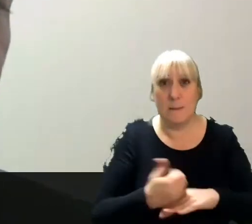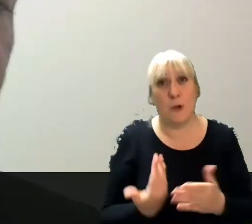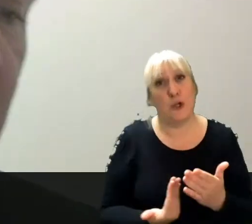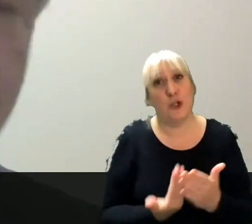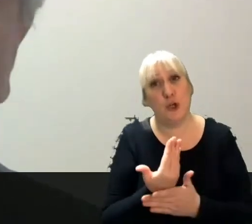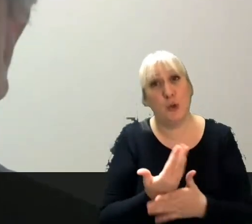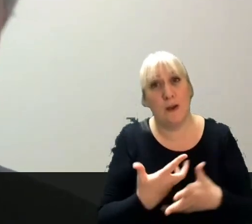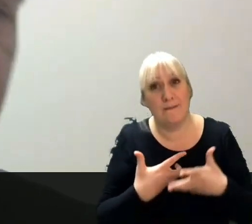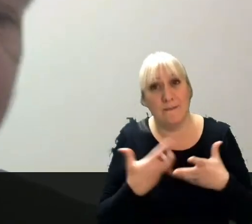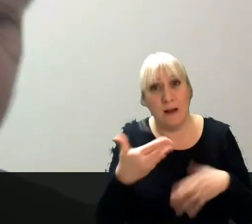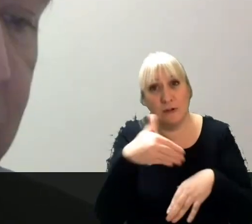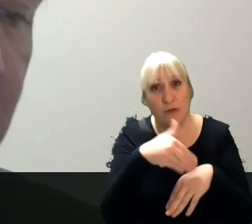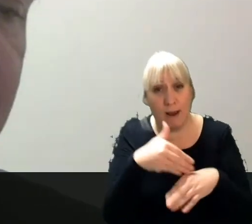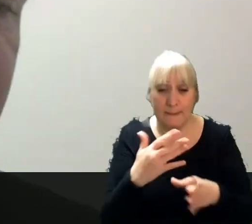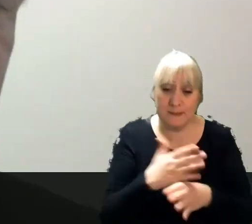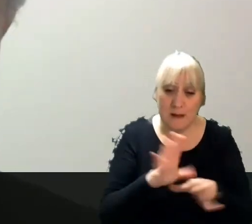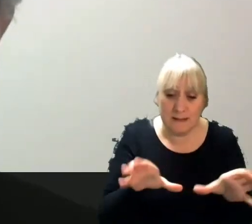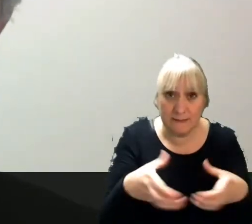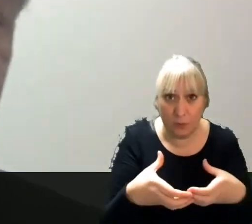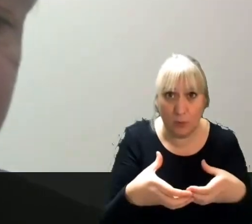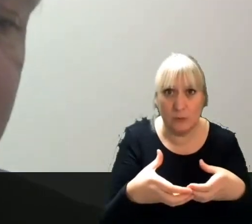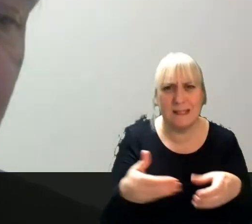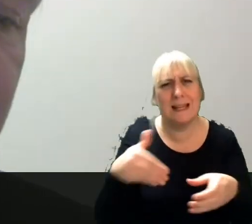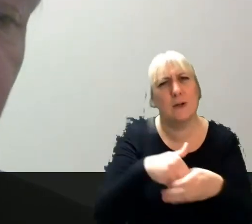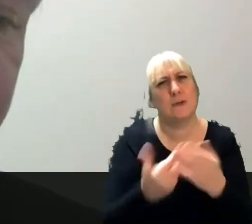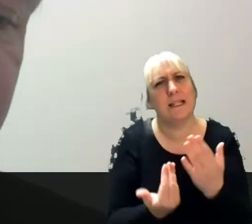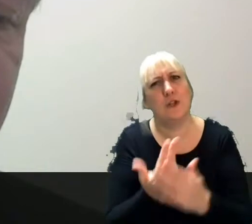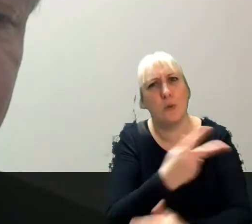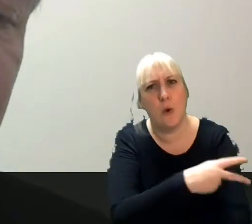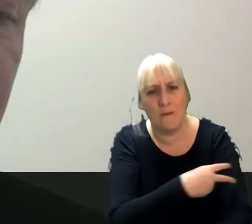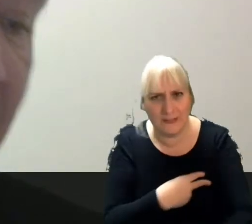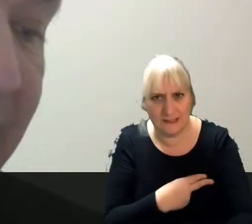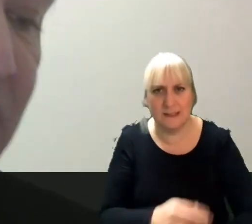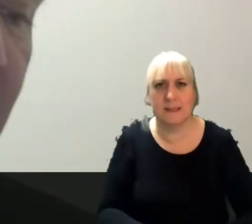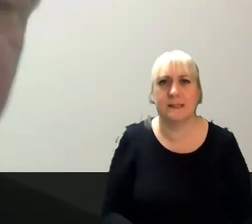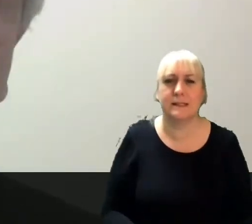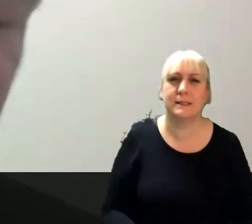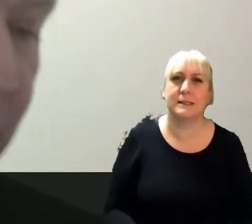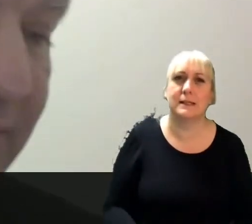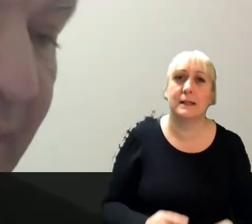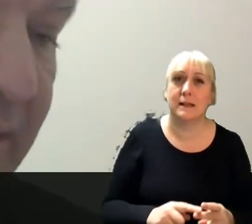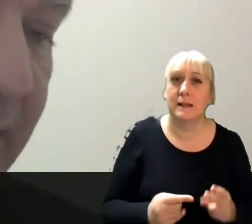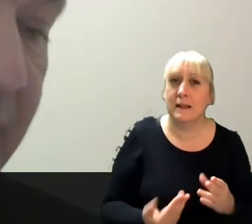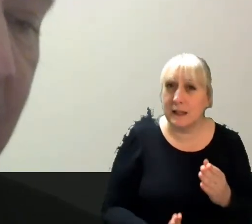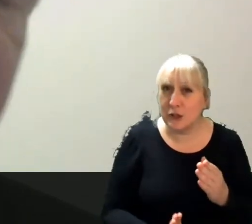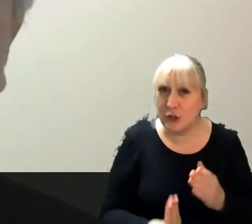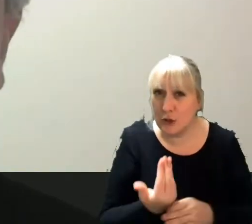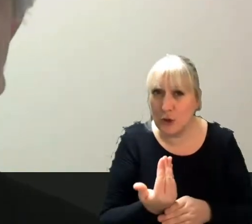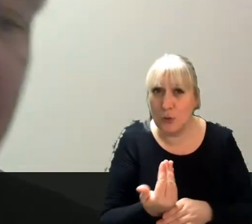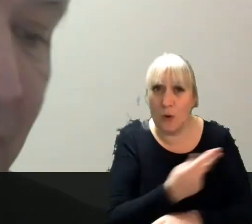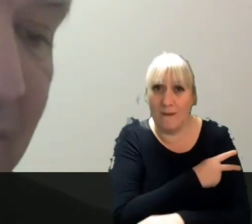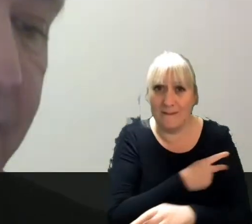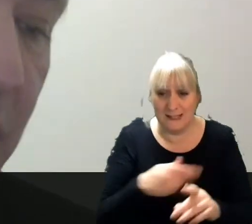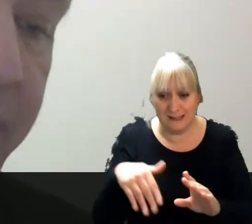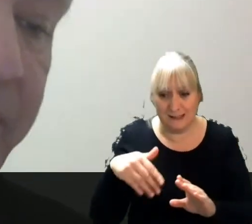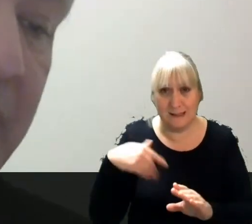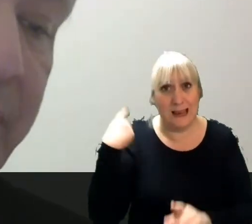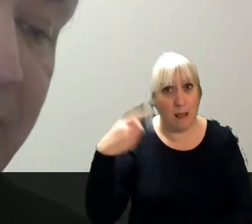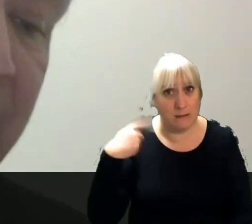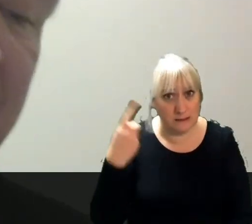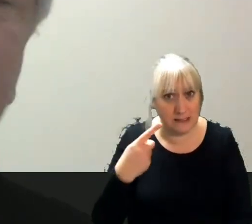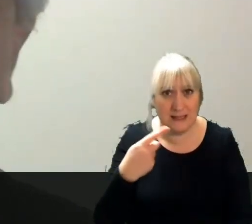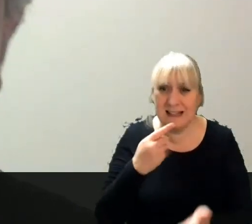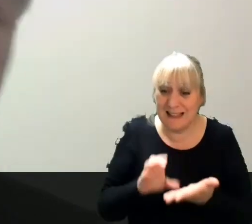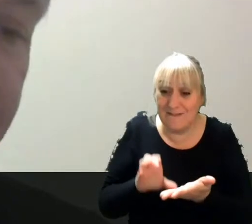officers. New violence suppression units made up of 620 officers based in the highest crime rates across London. He has invested more